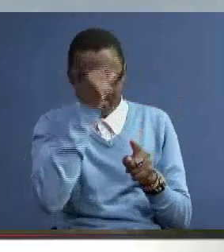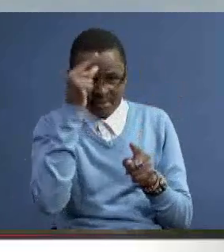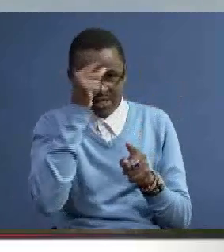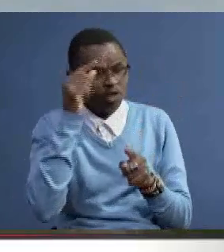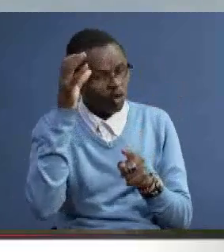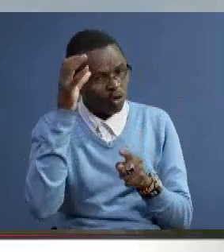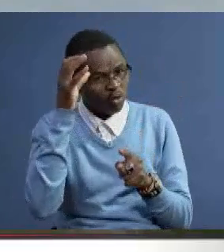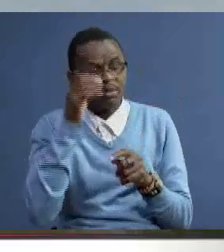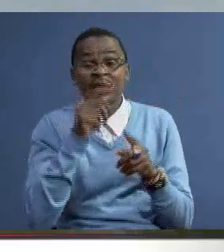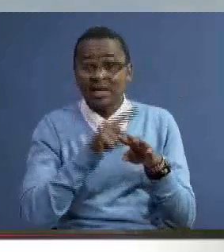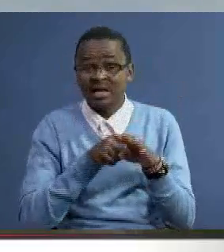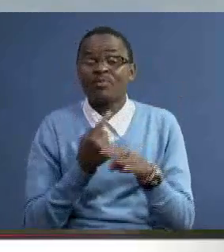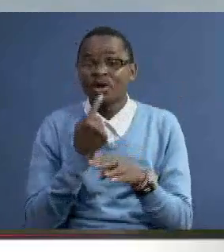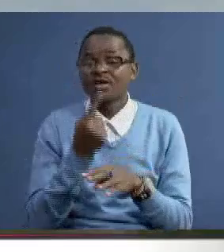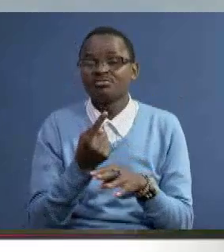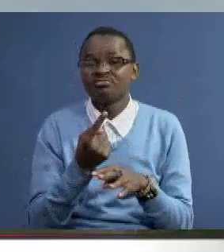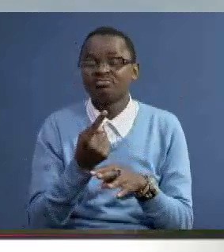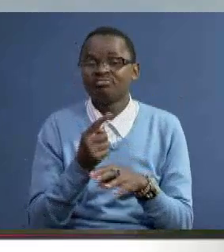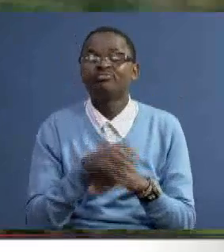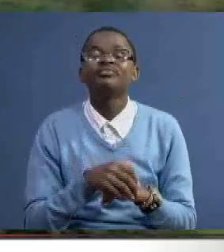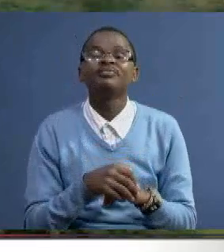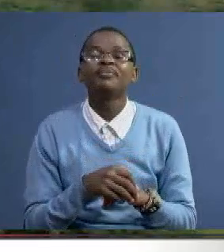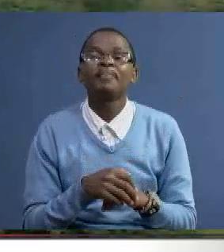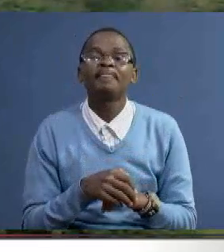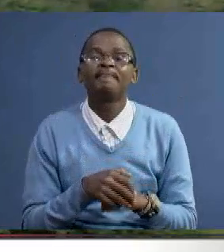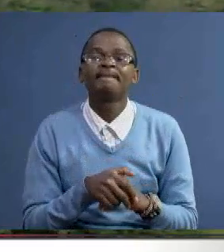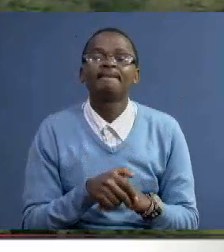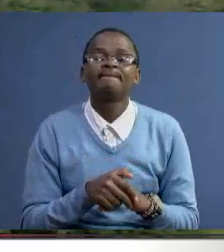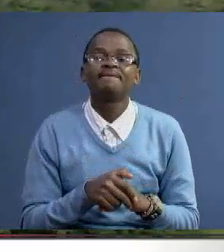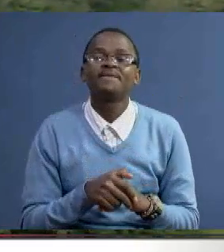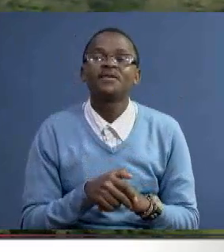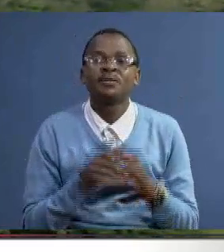concerned? Time will tell. Kelvin Ogome, KUTV.